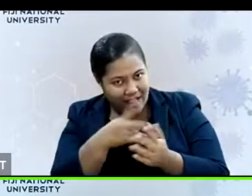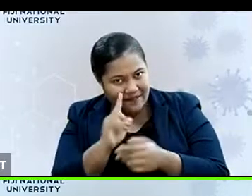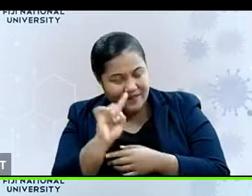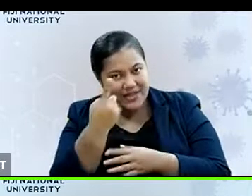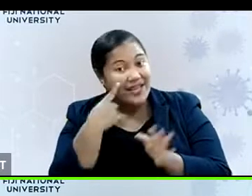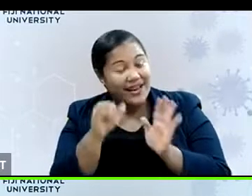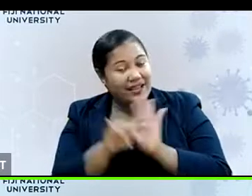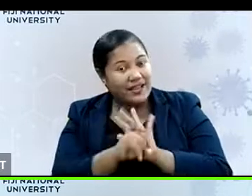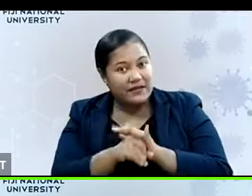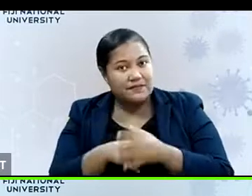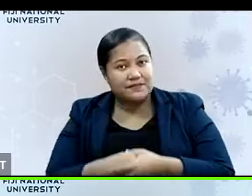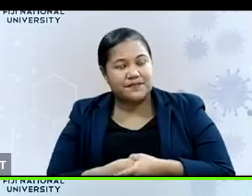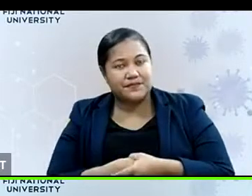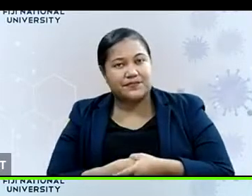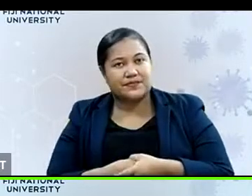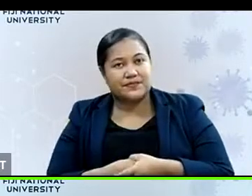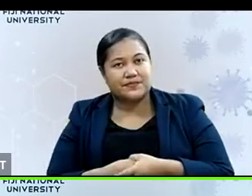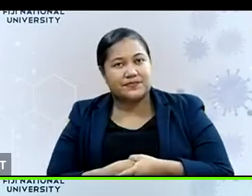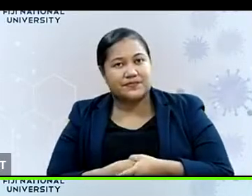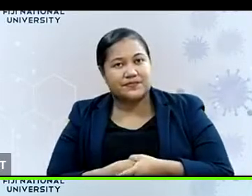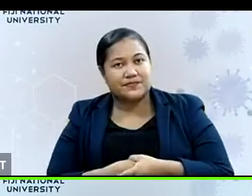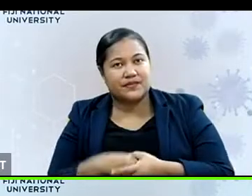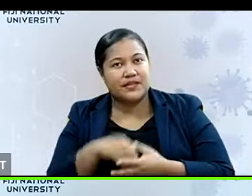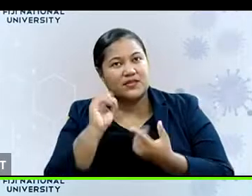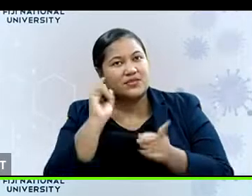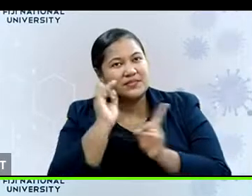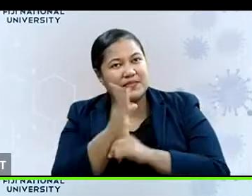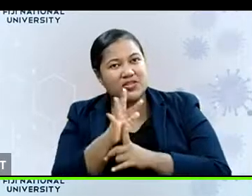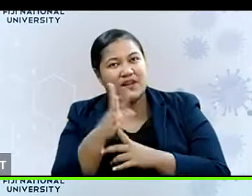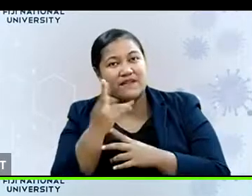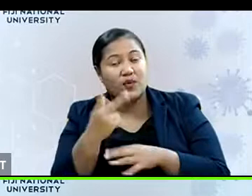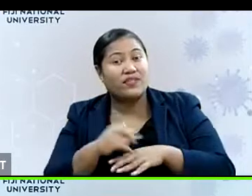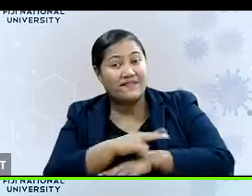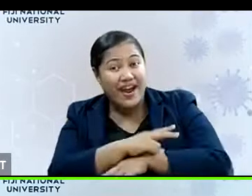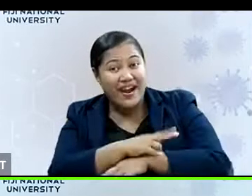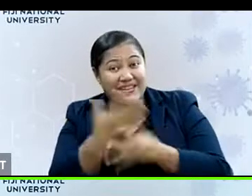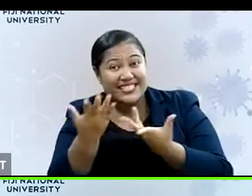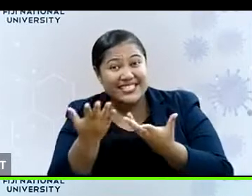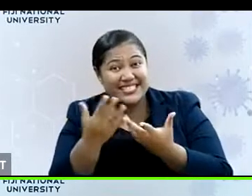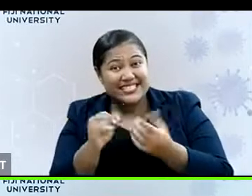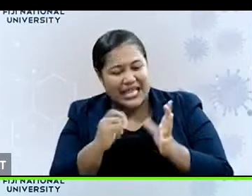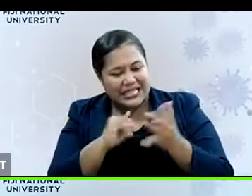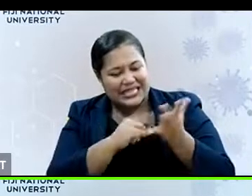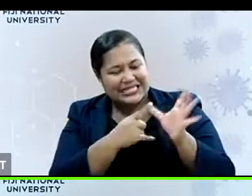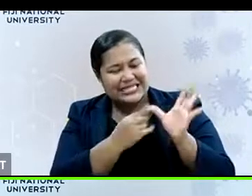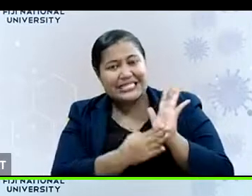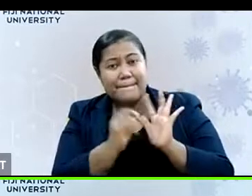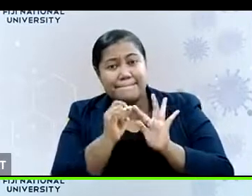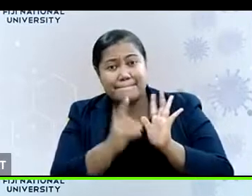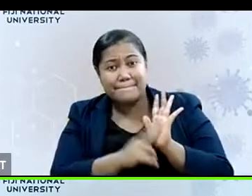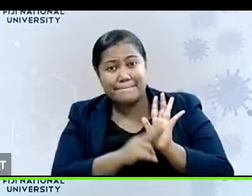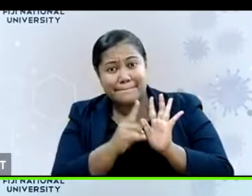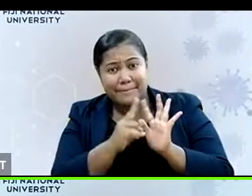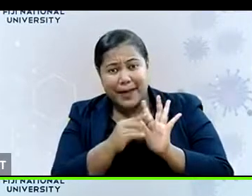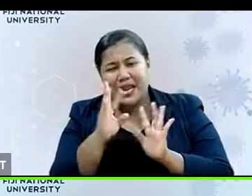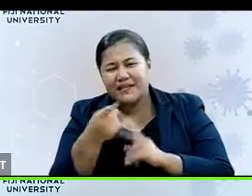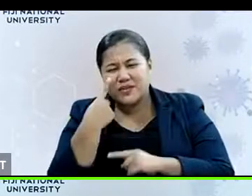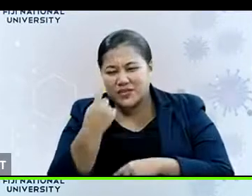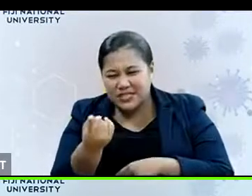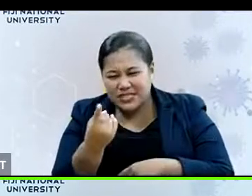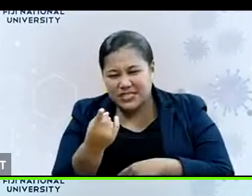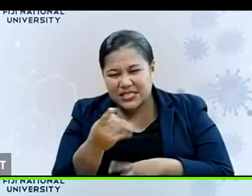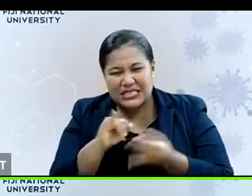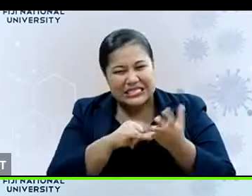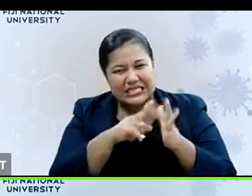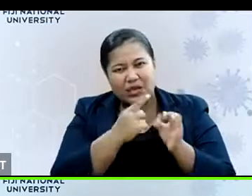amplifies up specifically the genome of the virus in a sample. So it uses sequence specific,